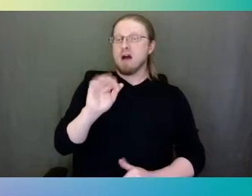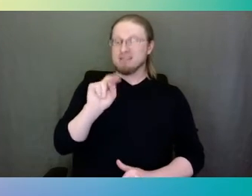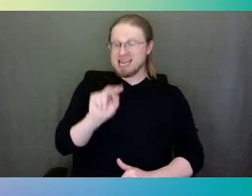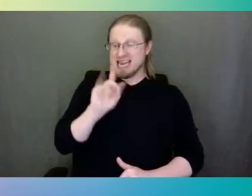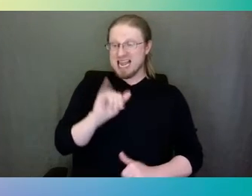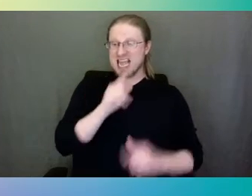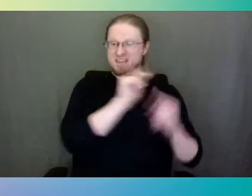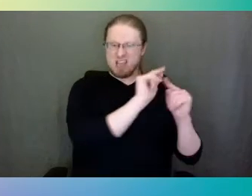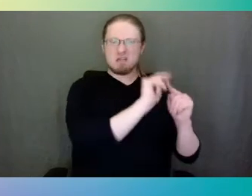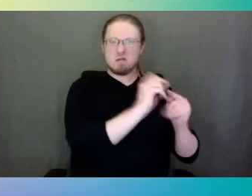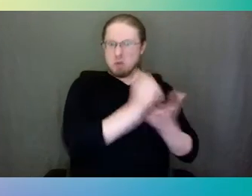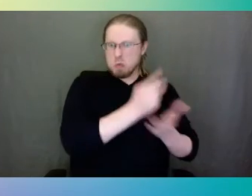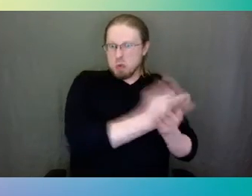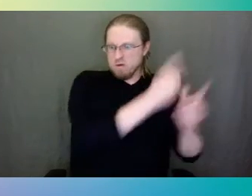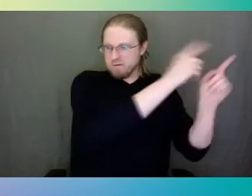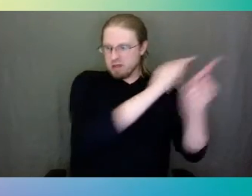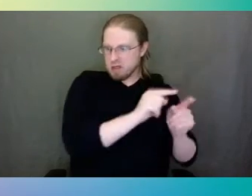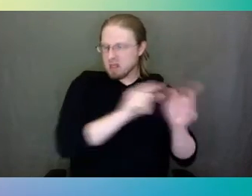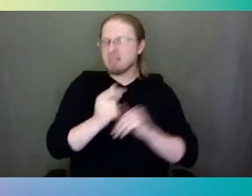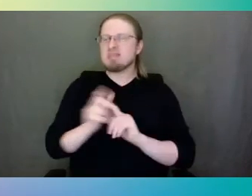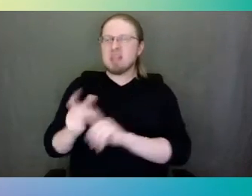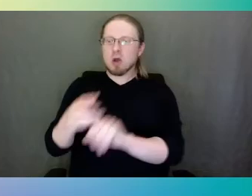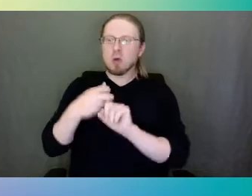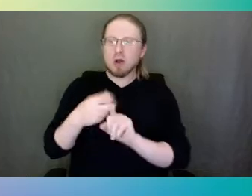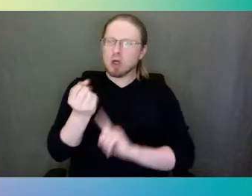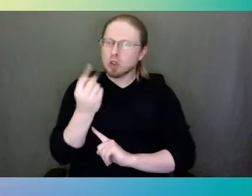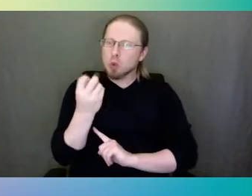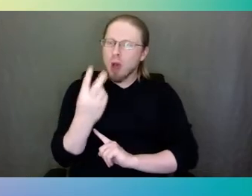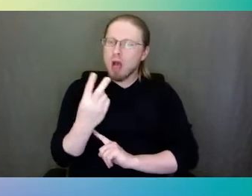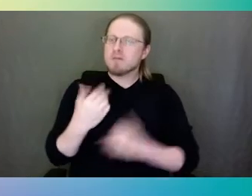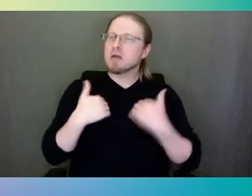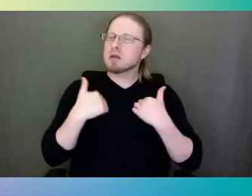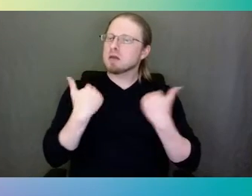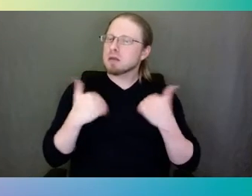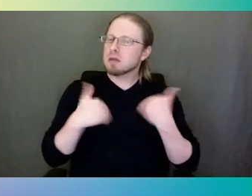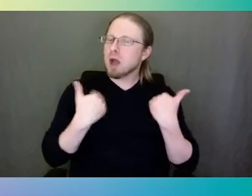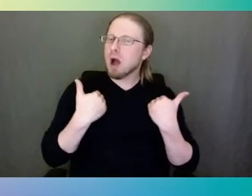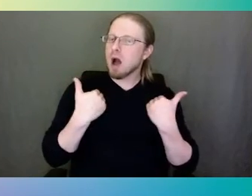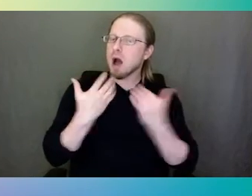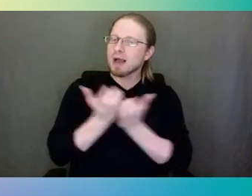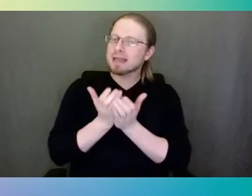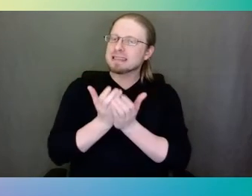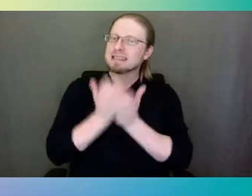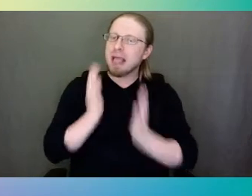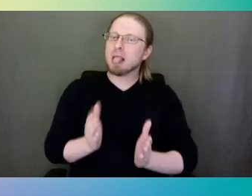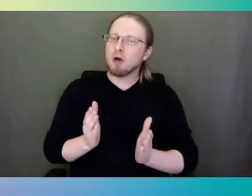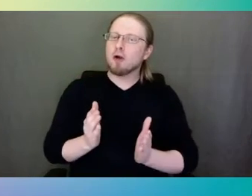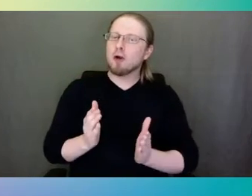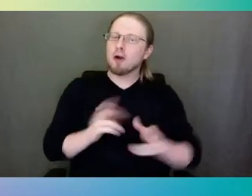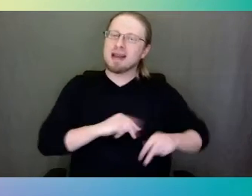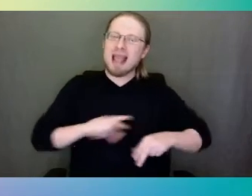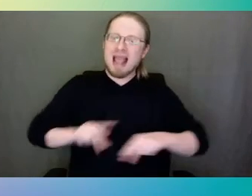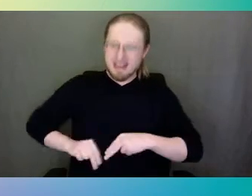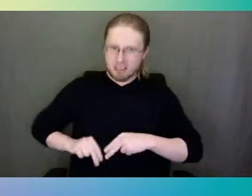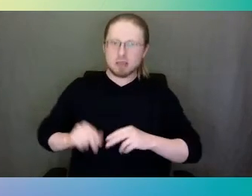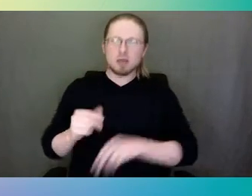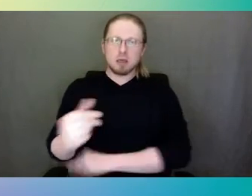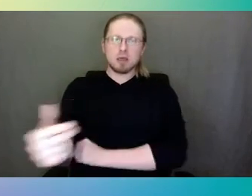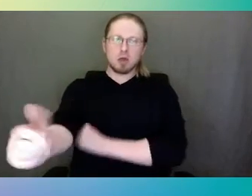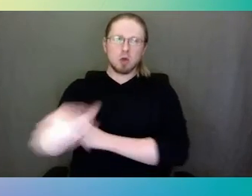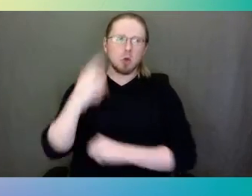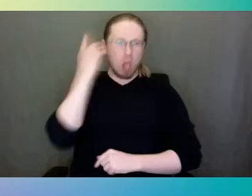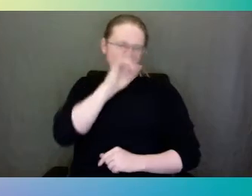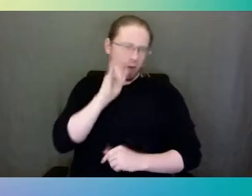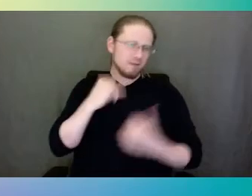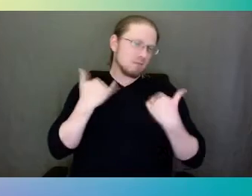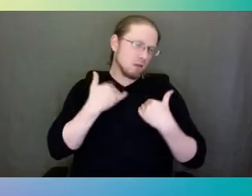recruited 12 young sailors that looked particularly young to go into town and to entrap the locals